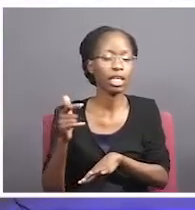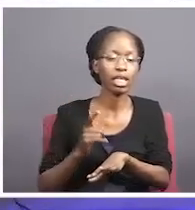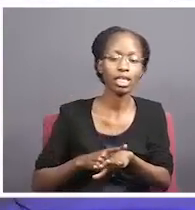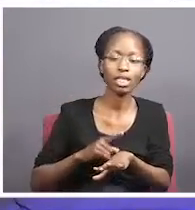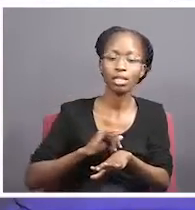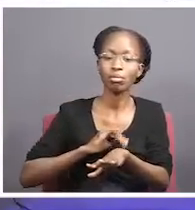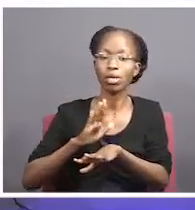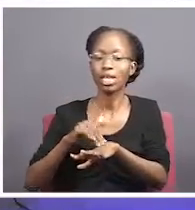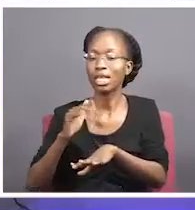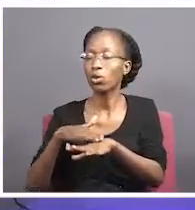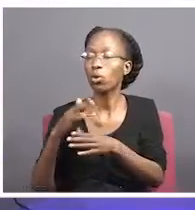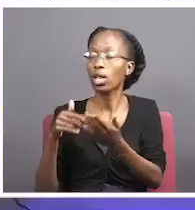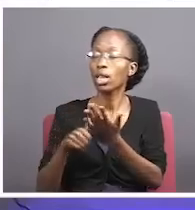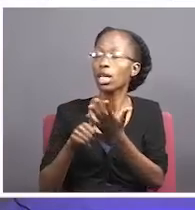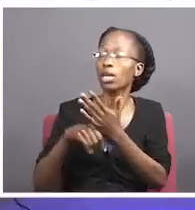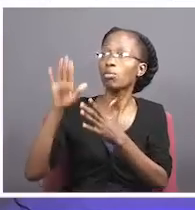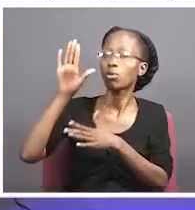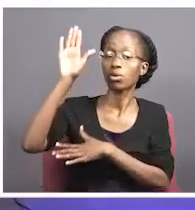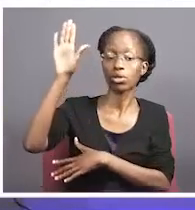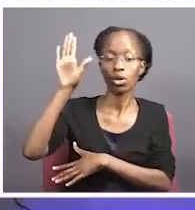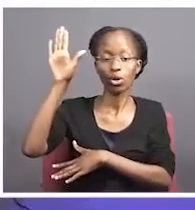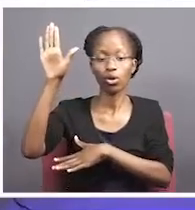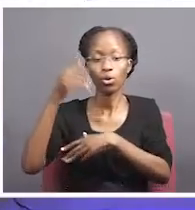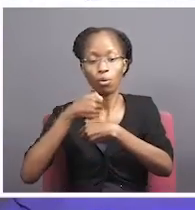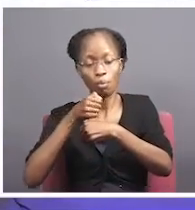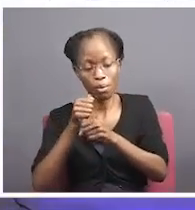Jesus. Whenever I call your name,